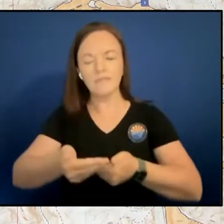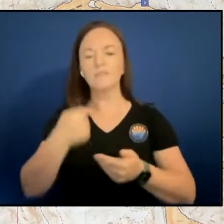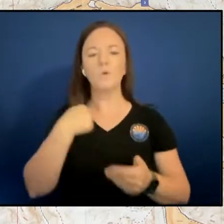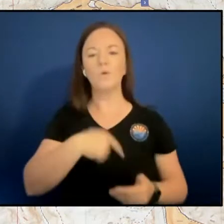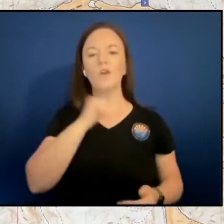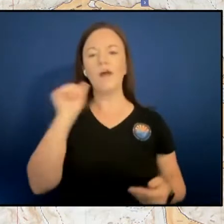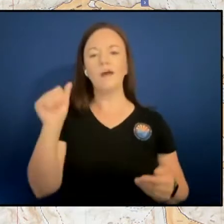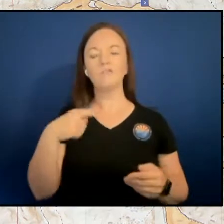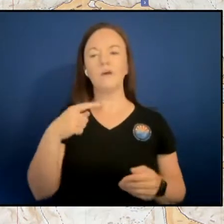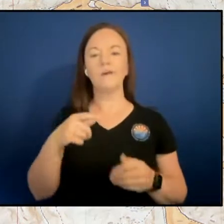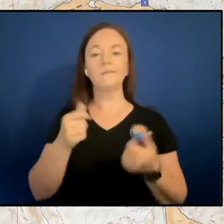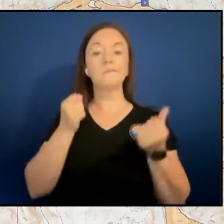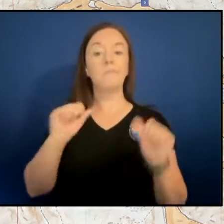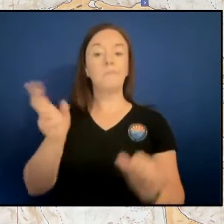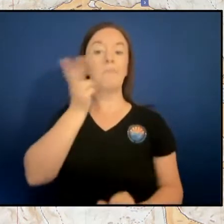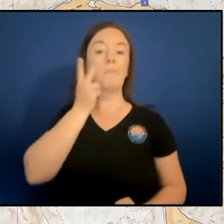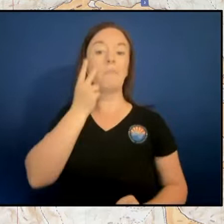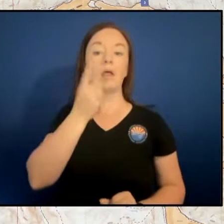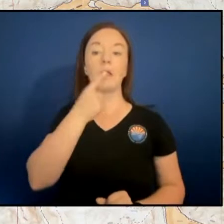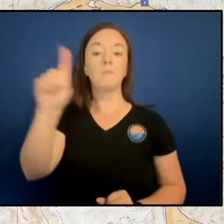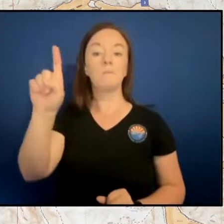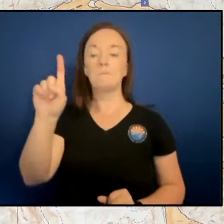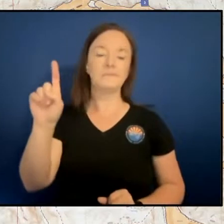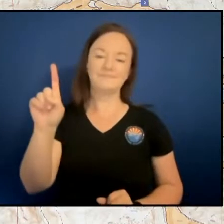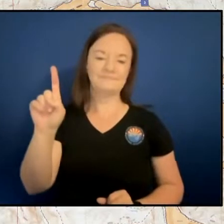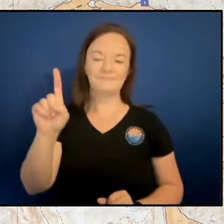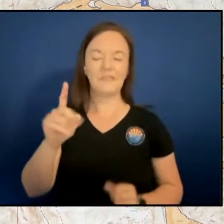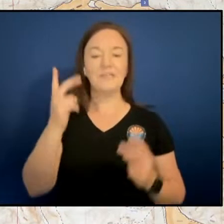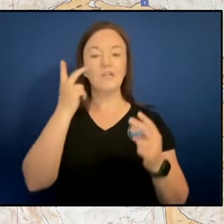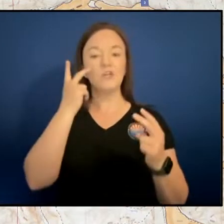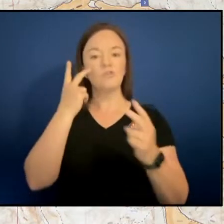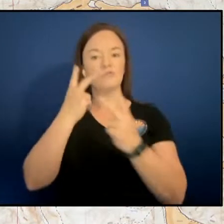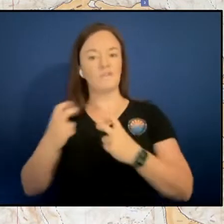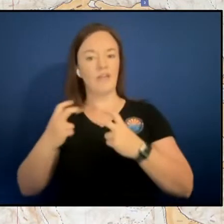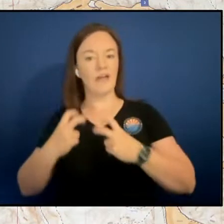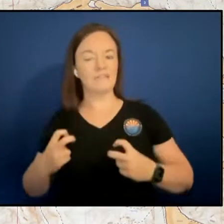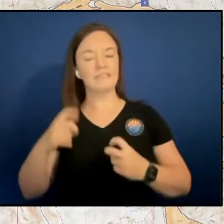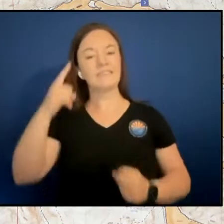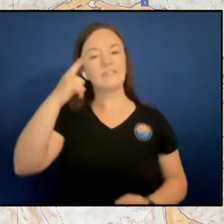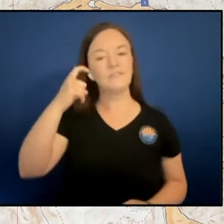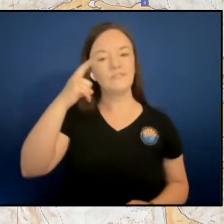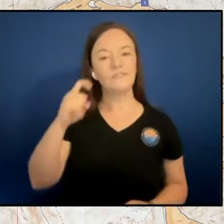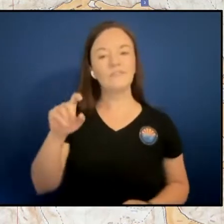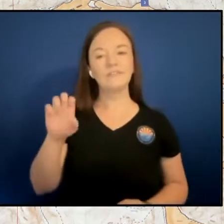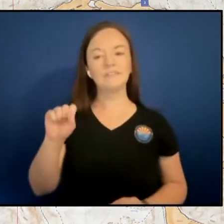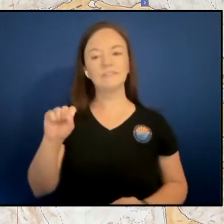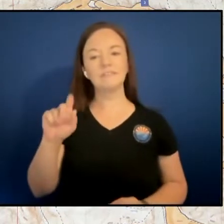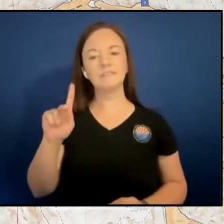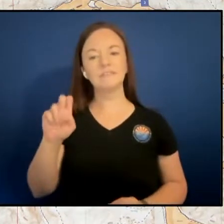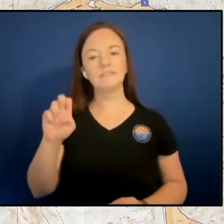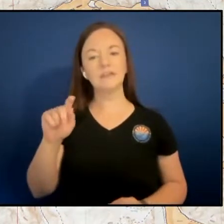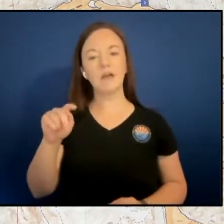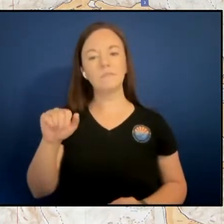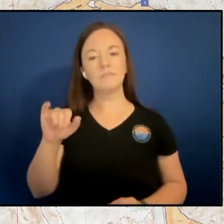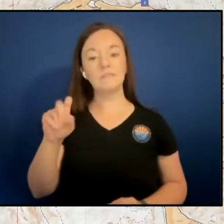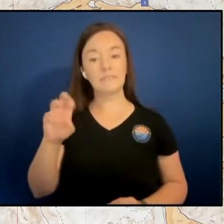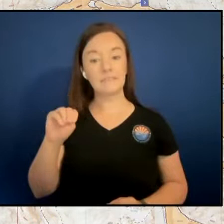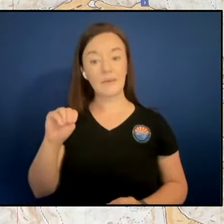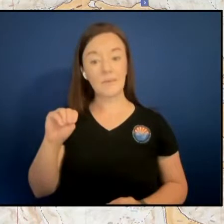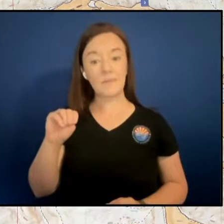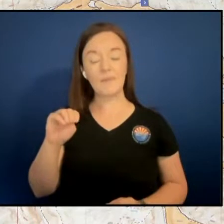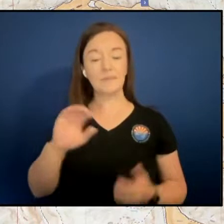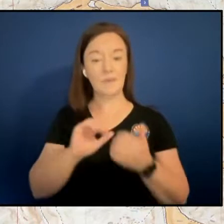seeing what happens. And then of reflective skepticism. So the way that we apply that reflective skepticism